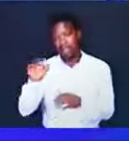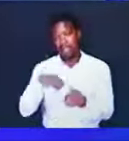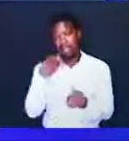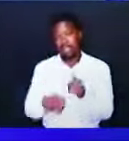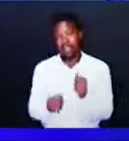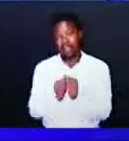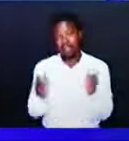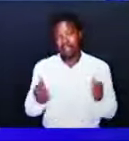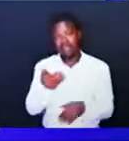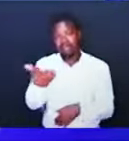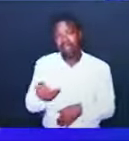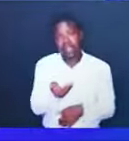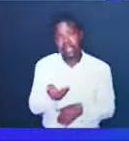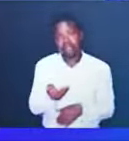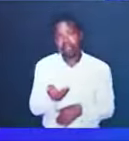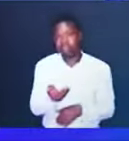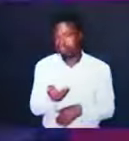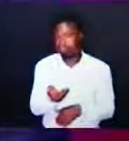of God.